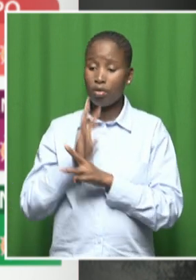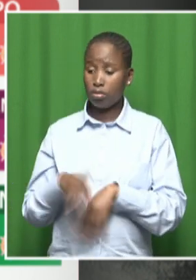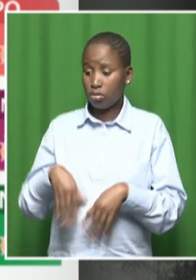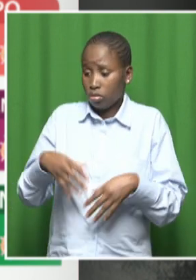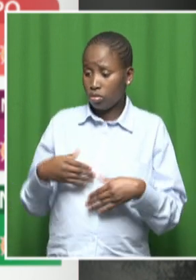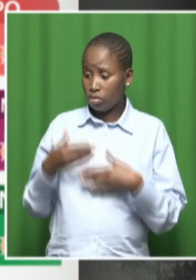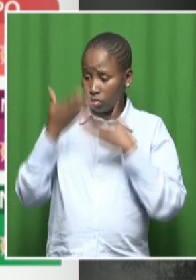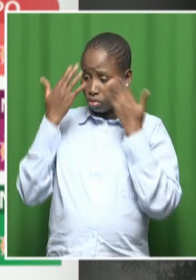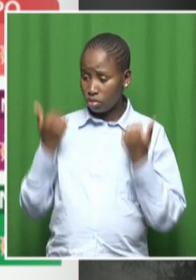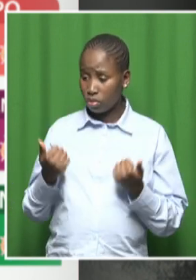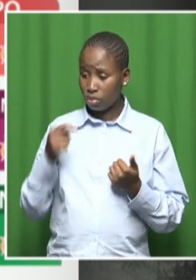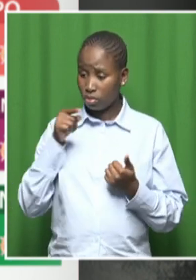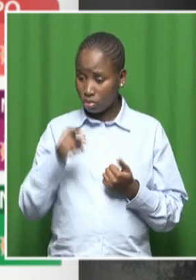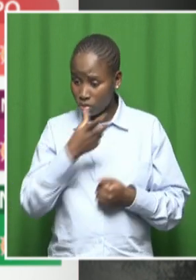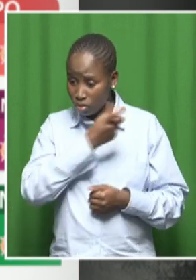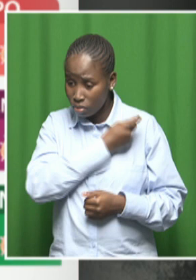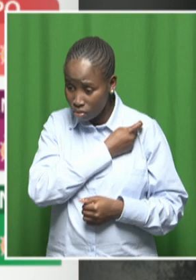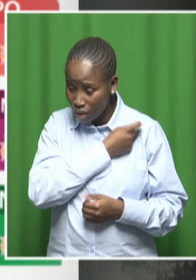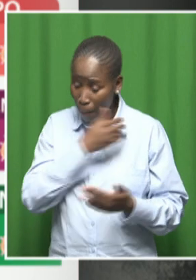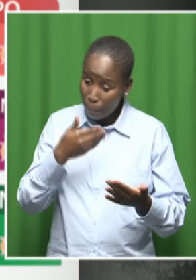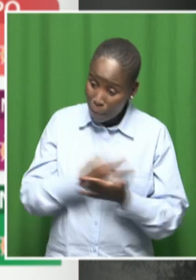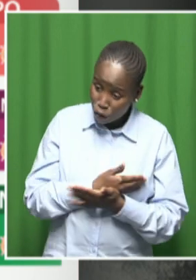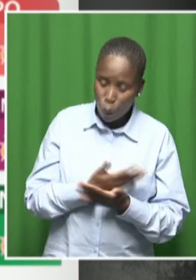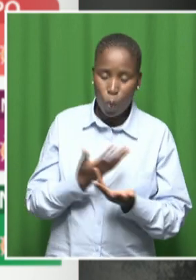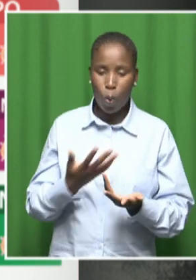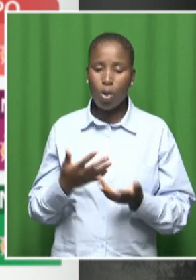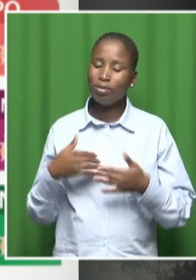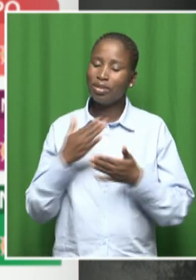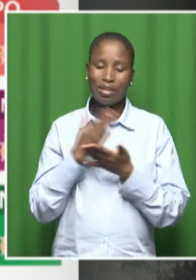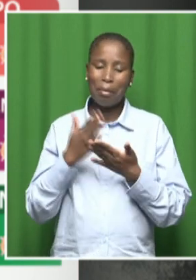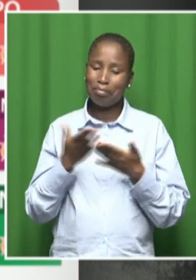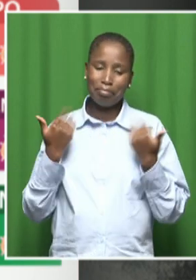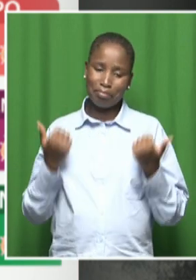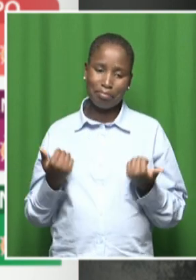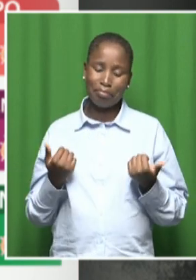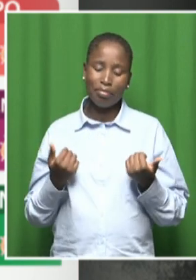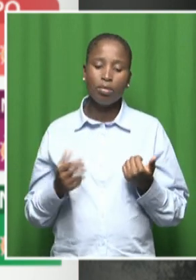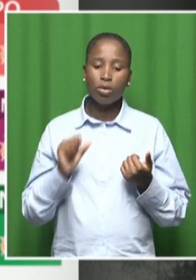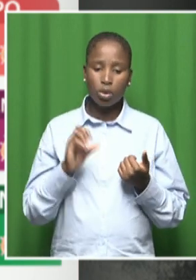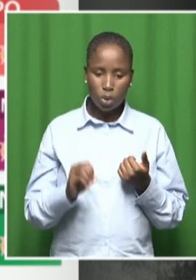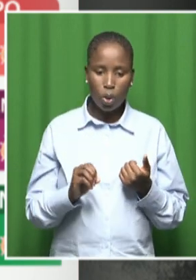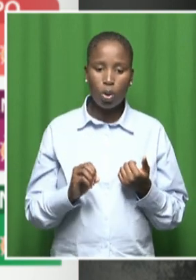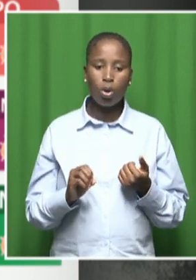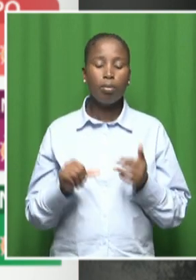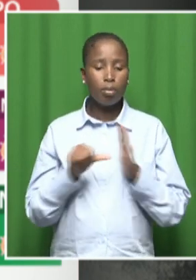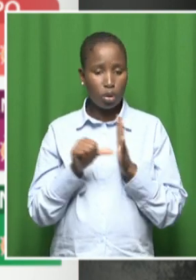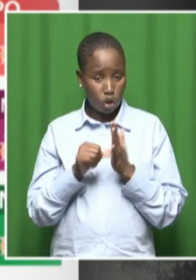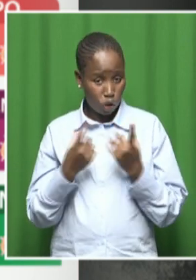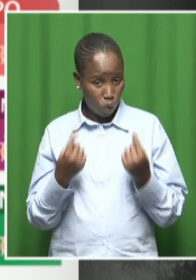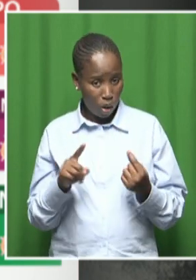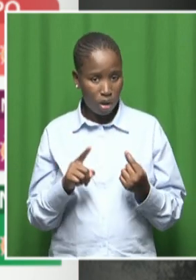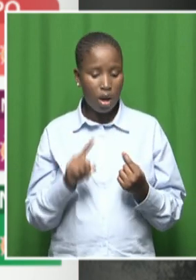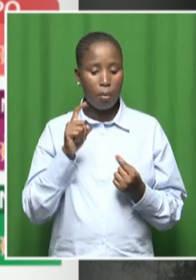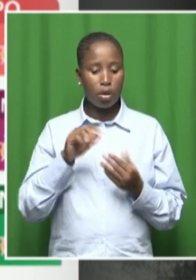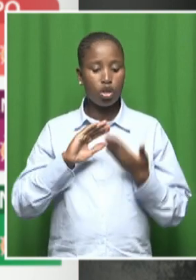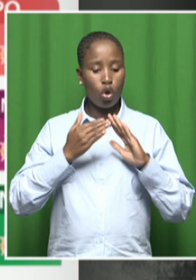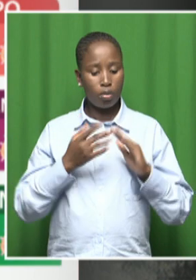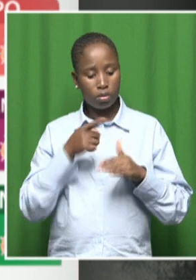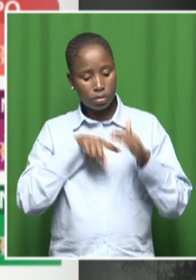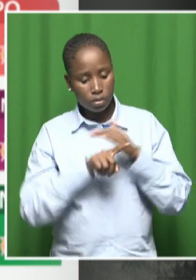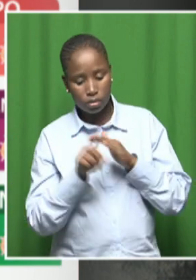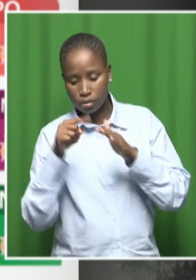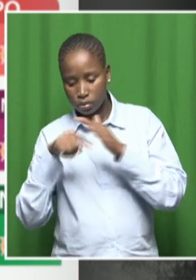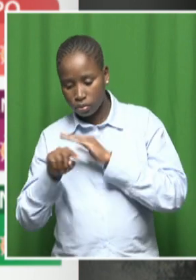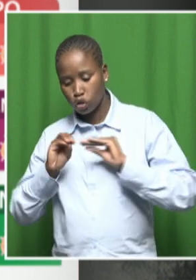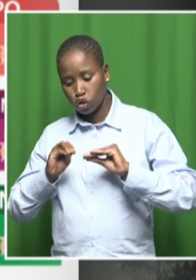has missed this vaccine, the measles vaccine. And it's really getting that out to communities so they understand where they can go and when to get